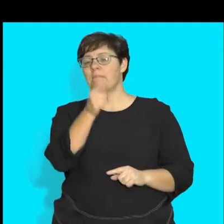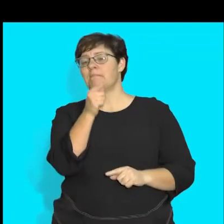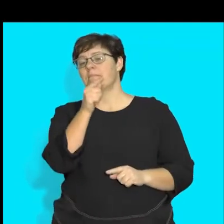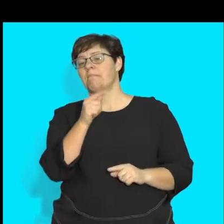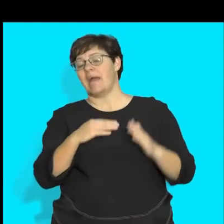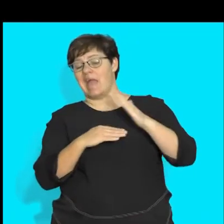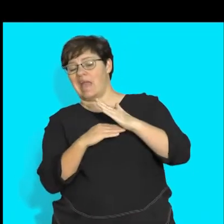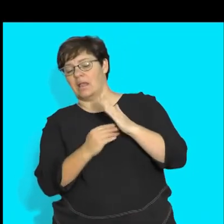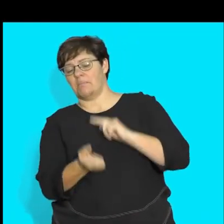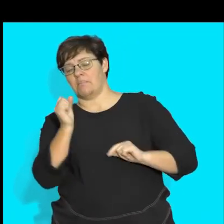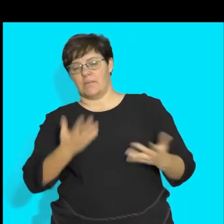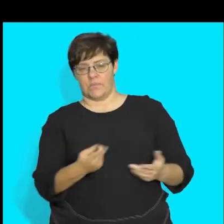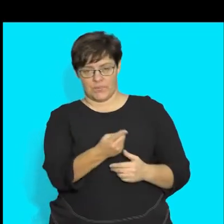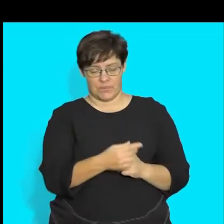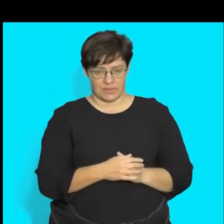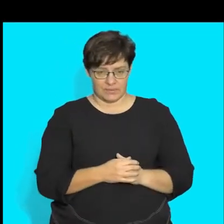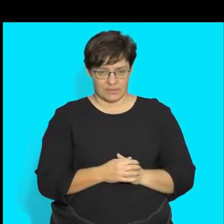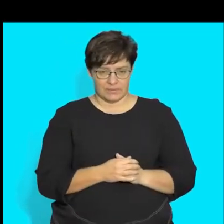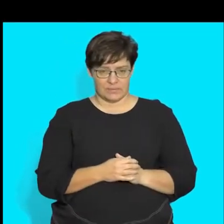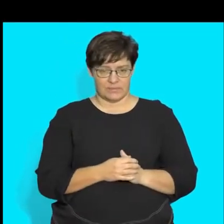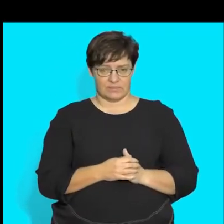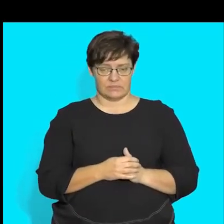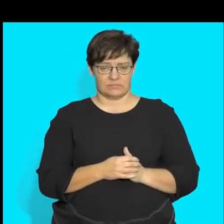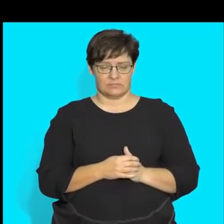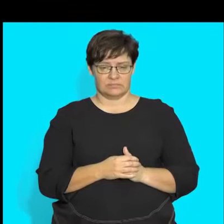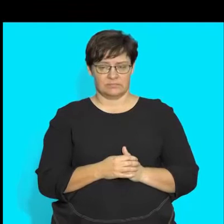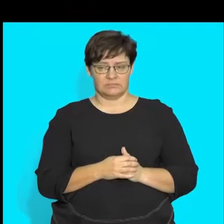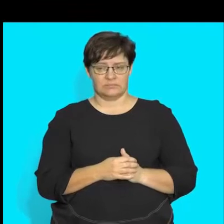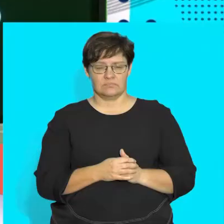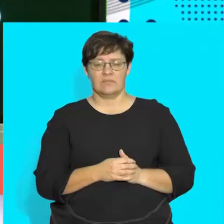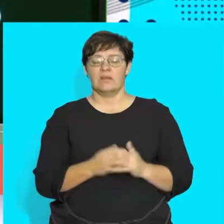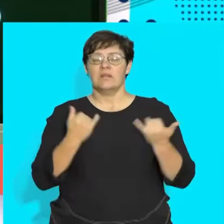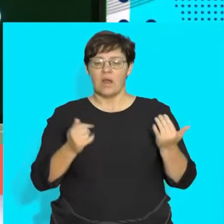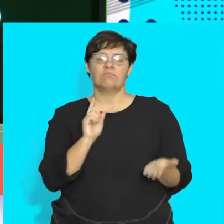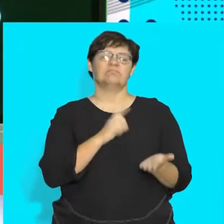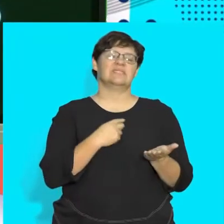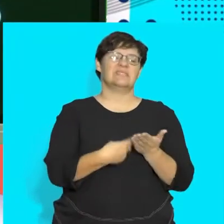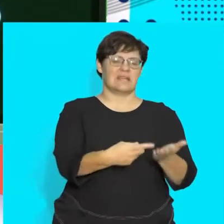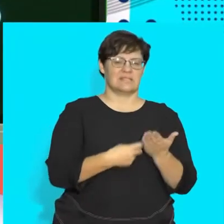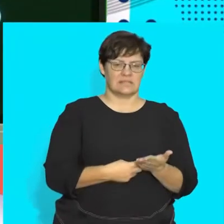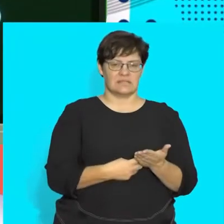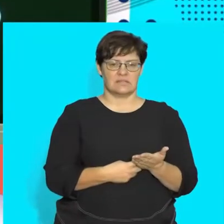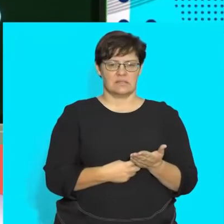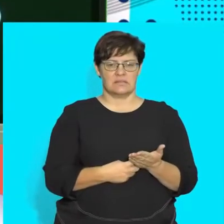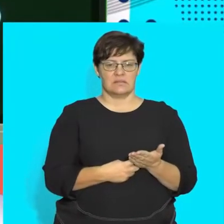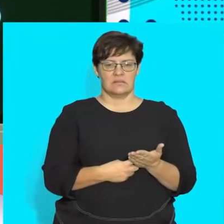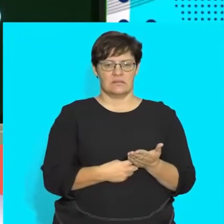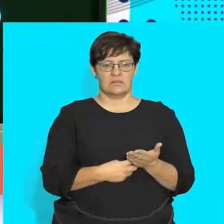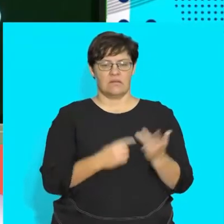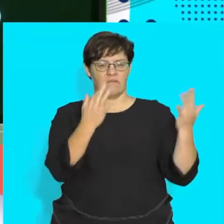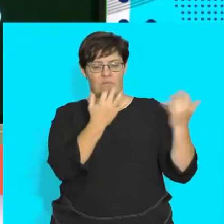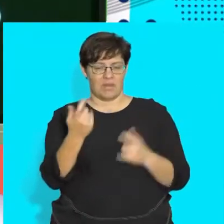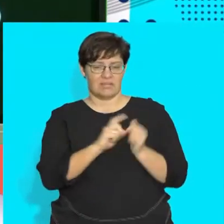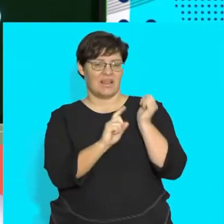So if we go to the next slide, we're going to be talking about the formula. This is the last formula